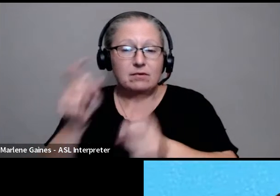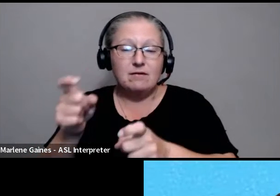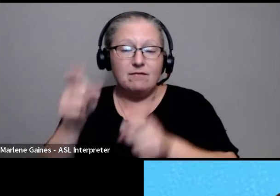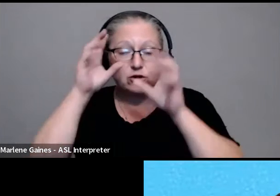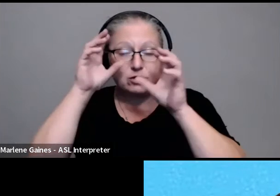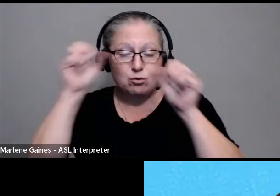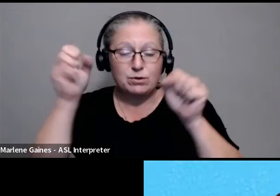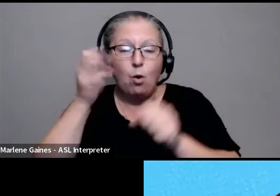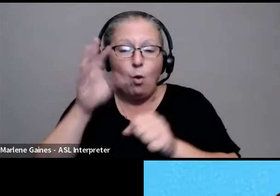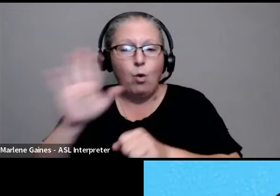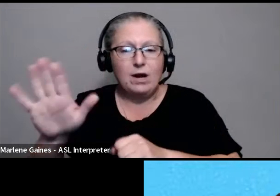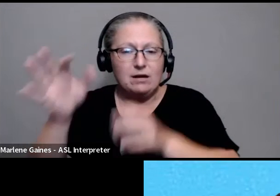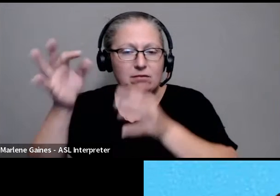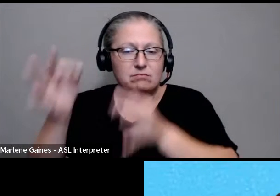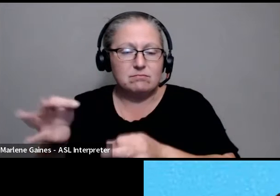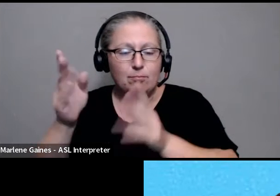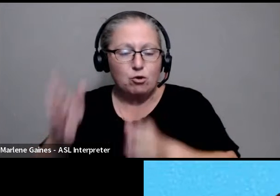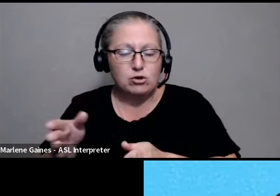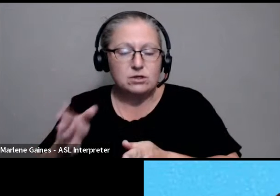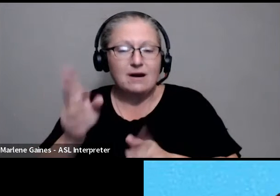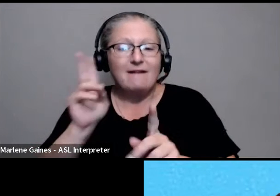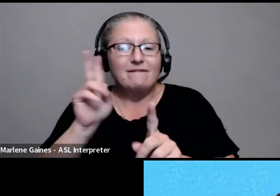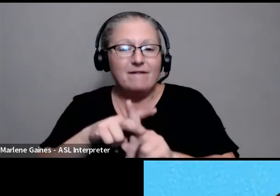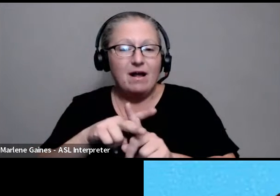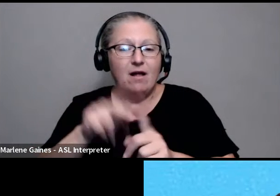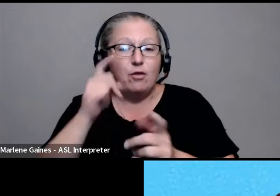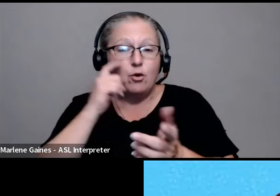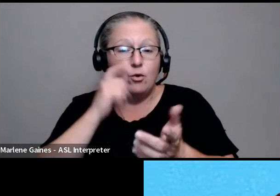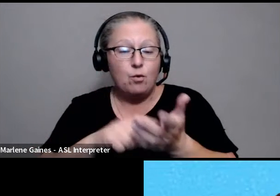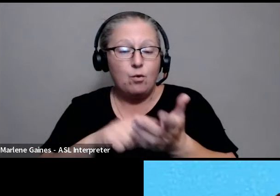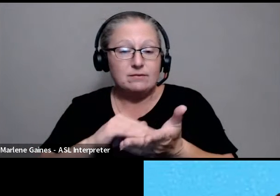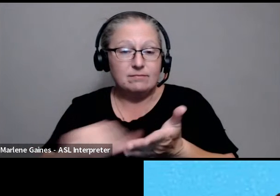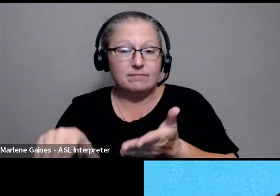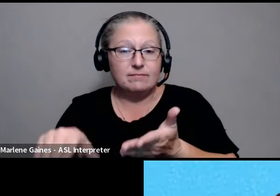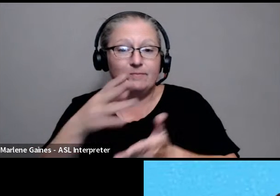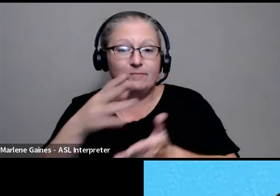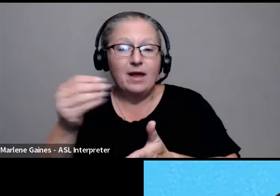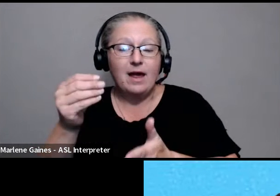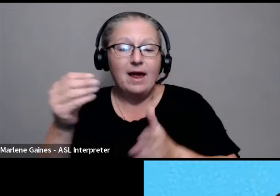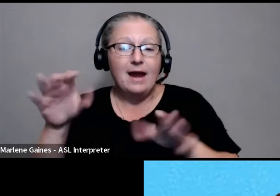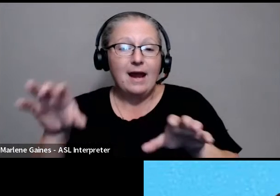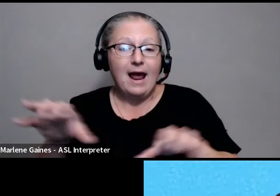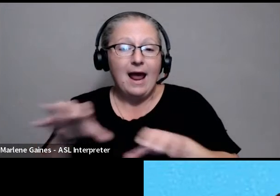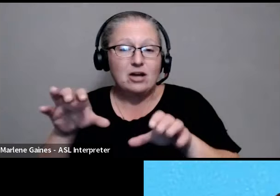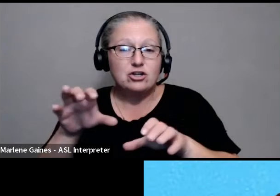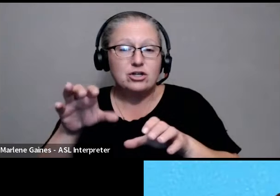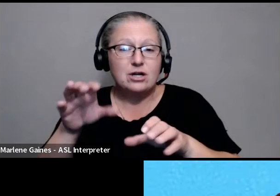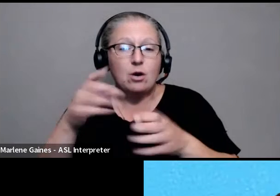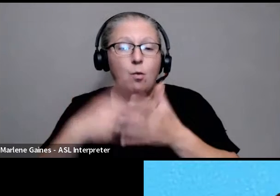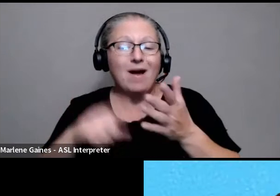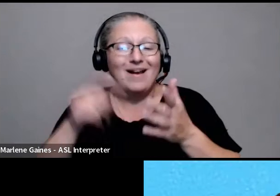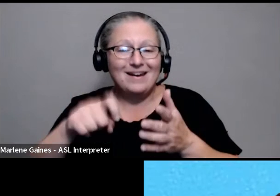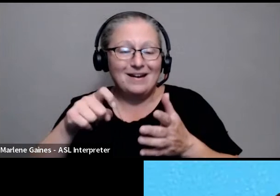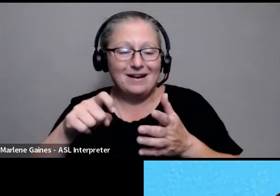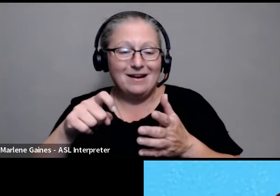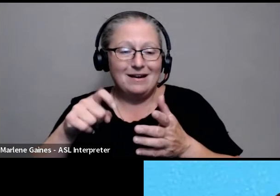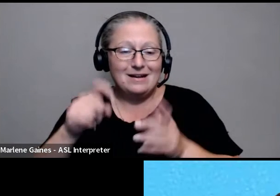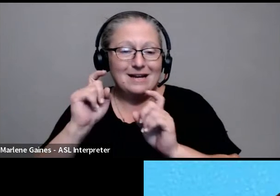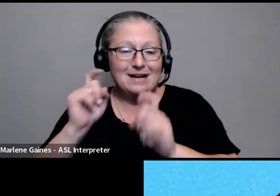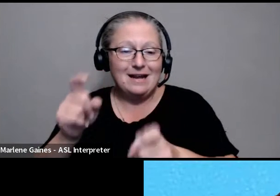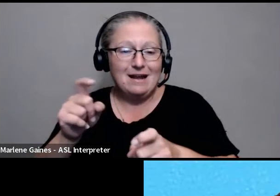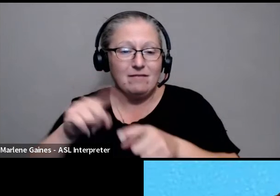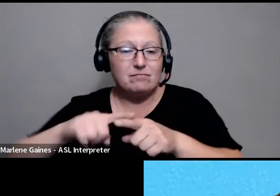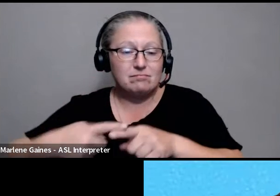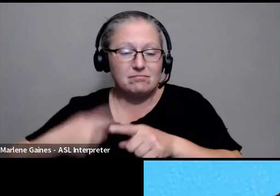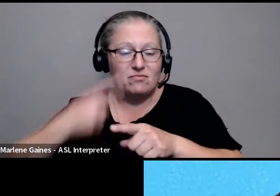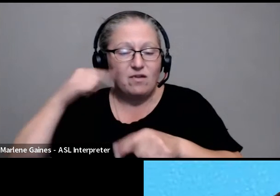designee to file the notice of exemption and to take all action reasonably necessary to give effect to